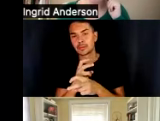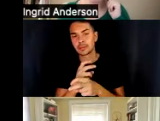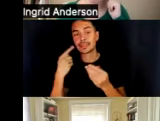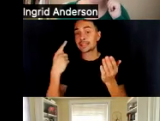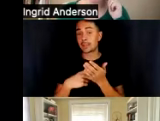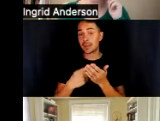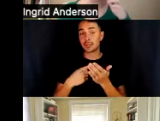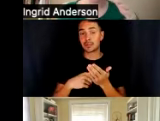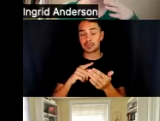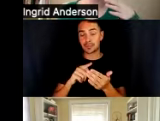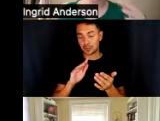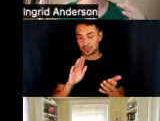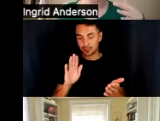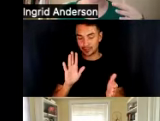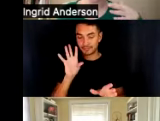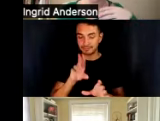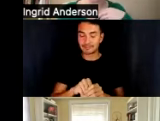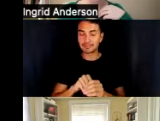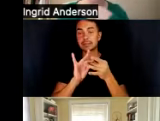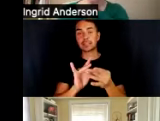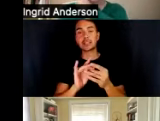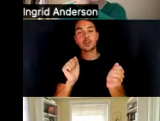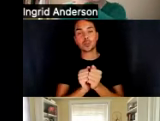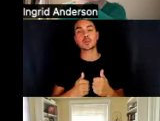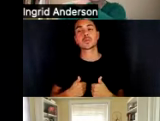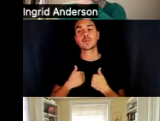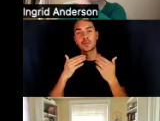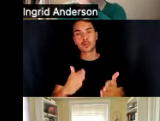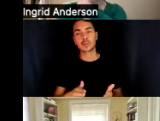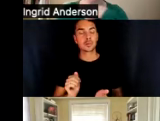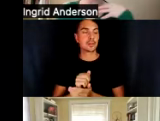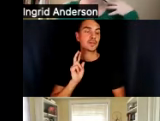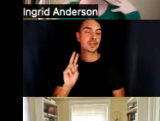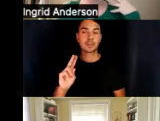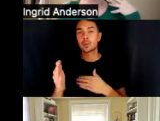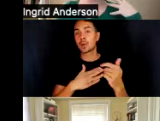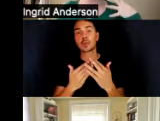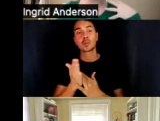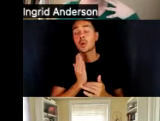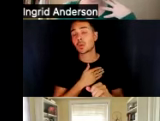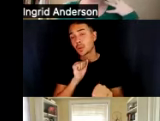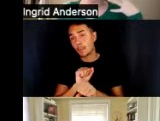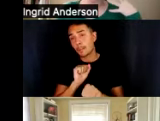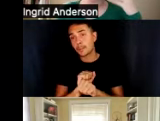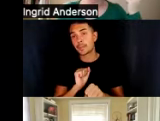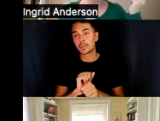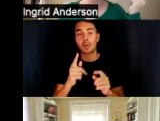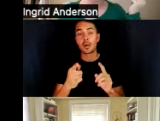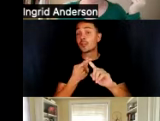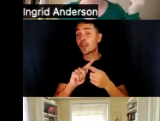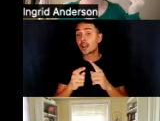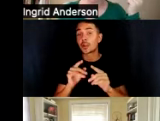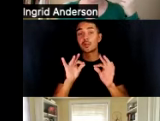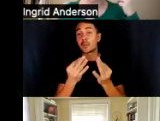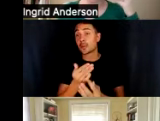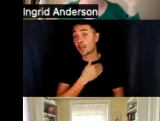sometimes to be in connection with survivors, with victims, whether it's through our job or a friend or a family